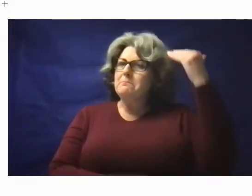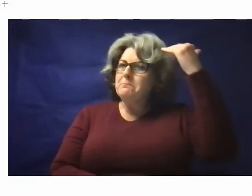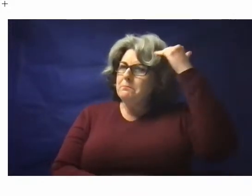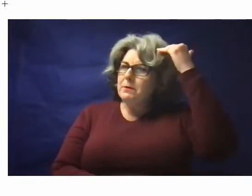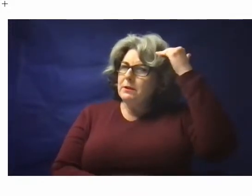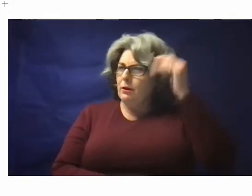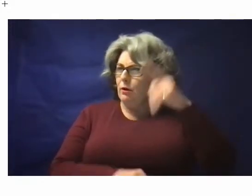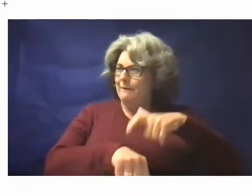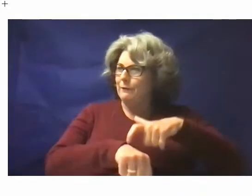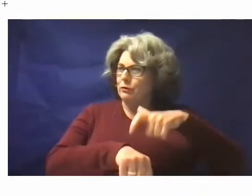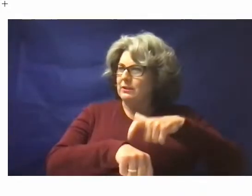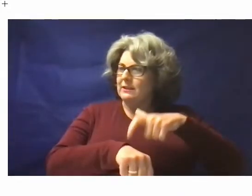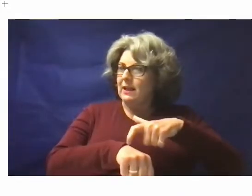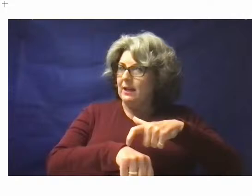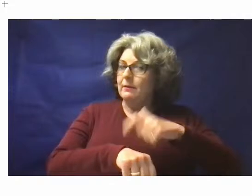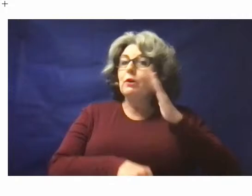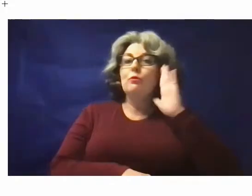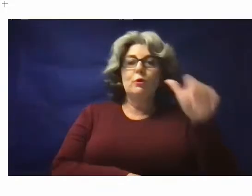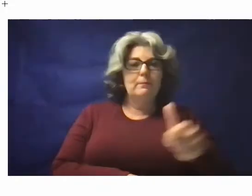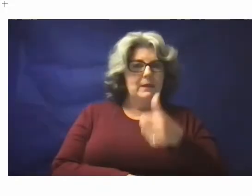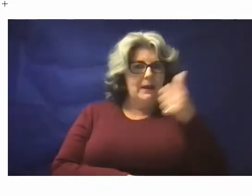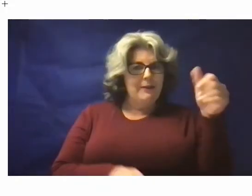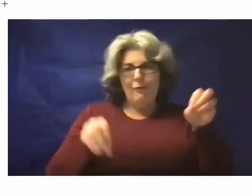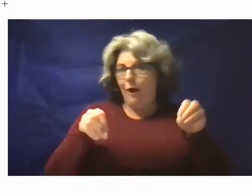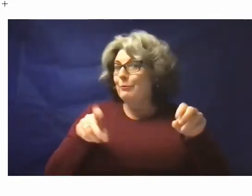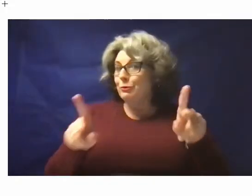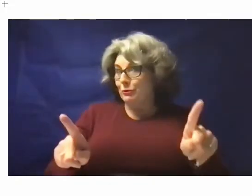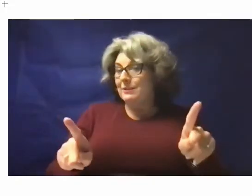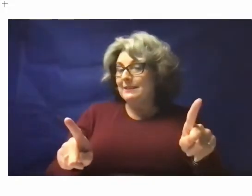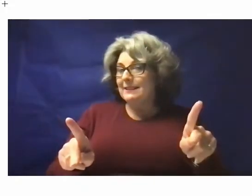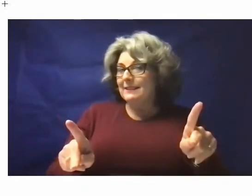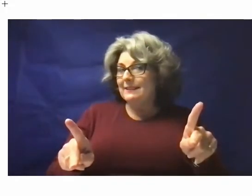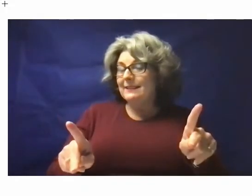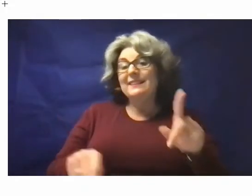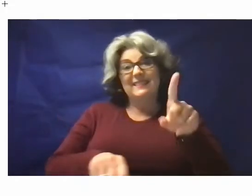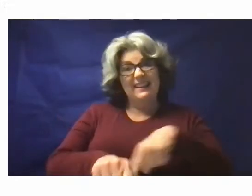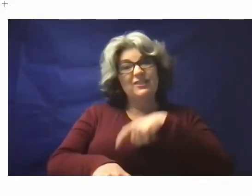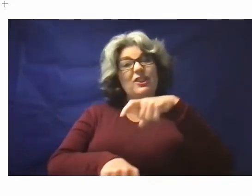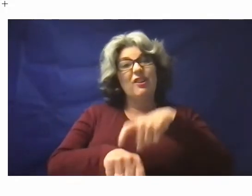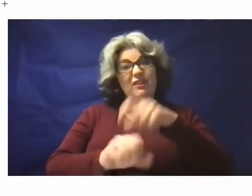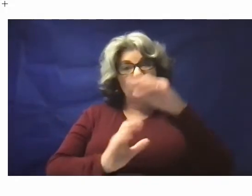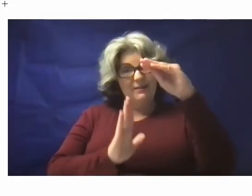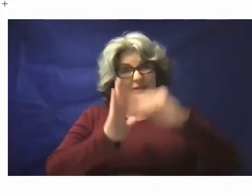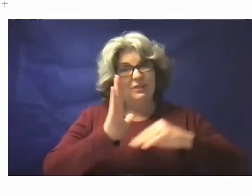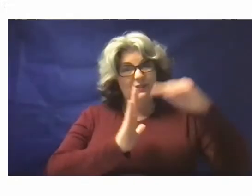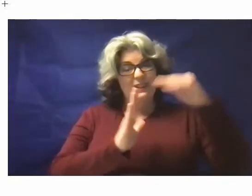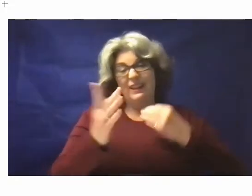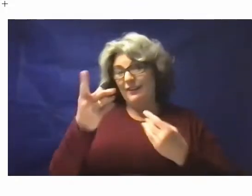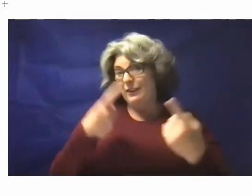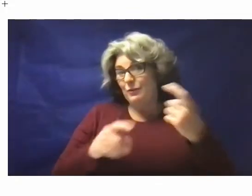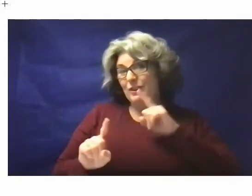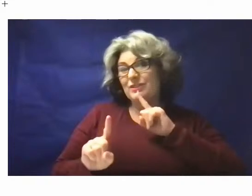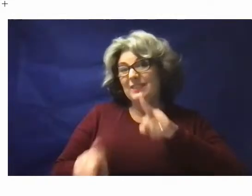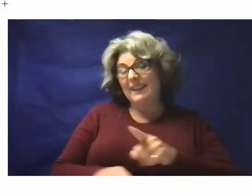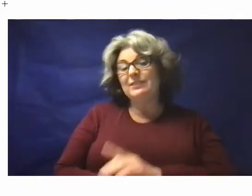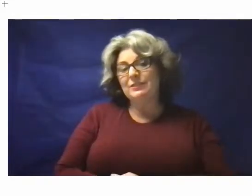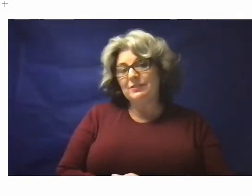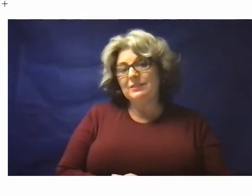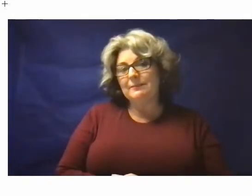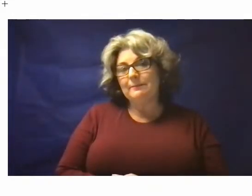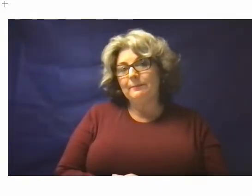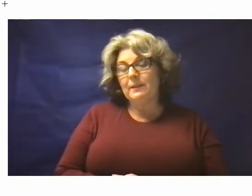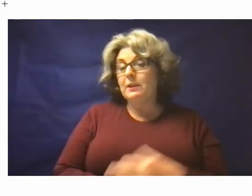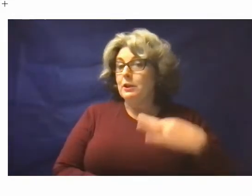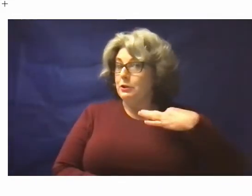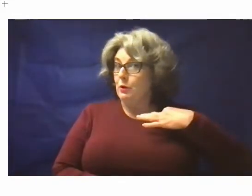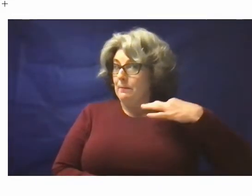time. There will be other opportunities, and it takes a long time to complete those questions and answers. So do apply for the